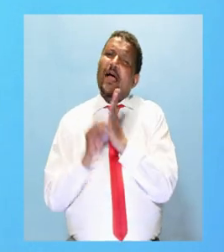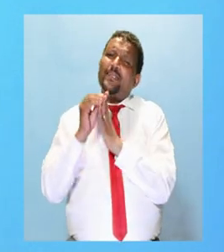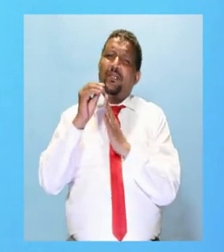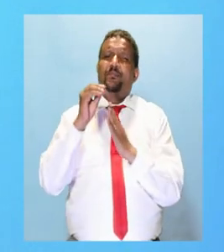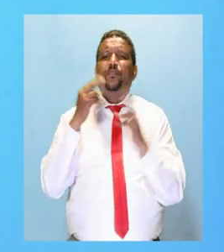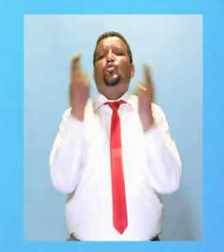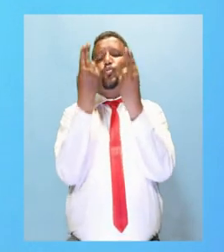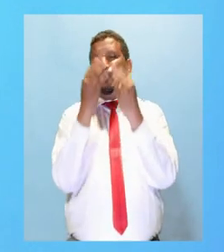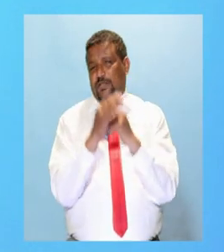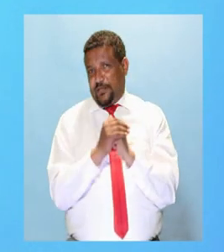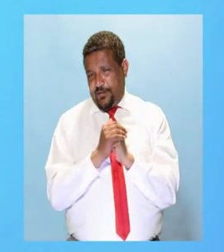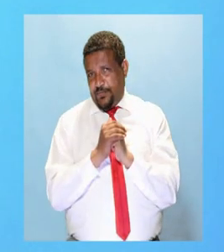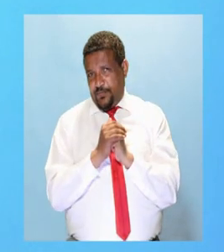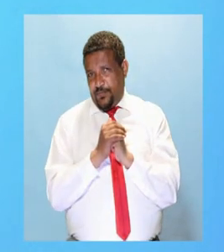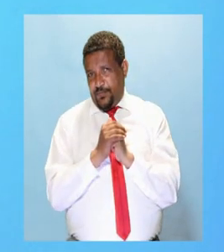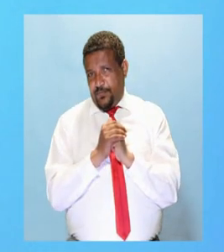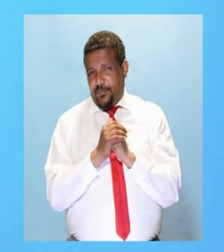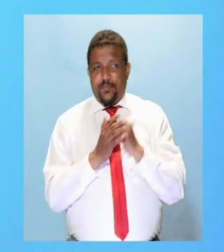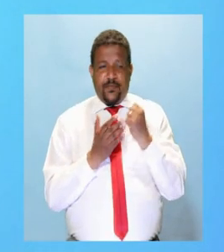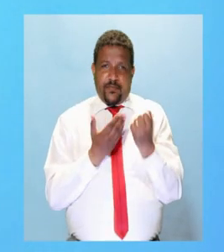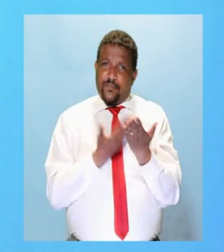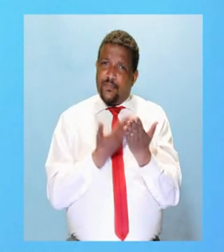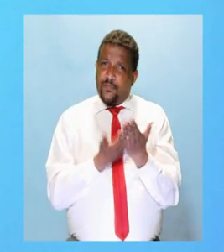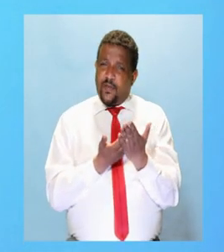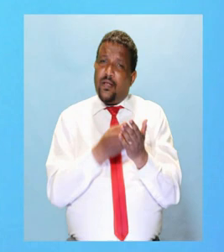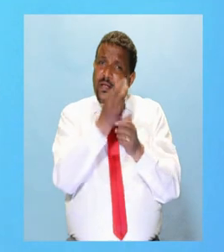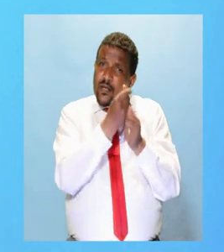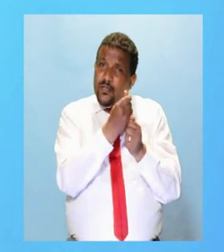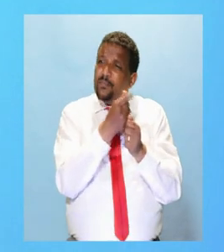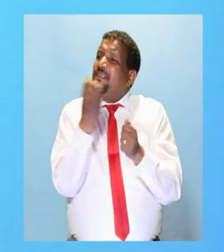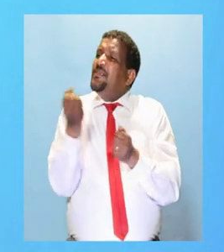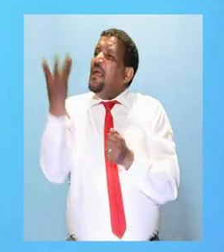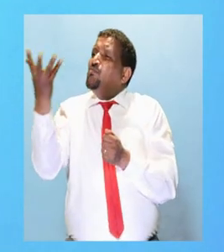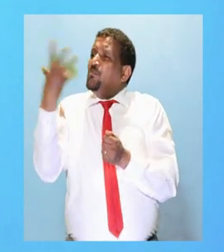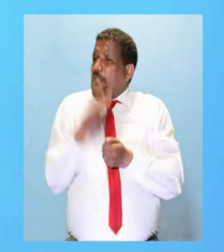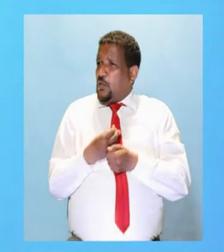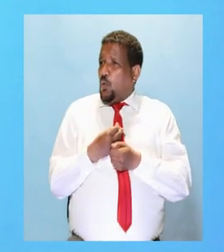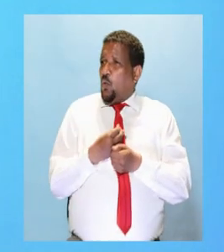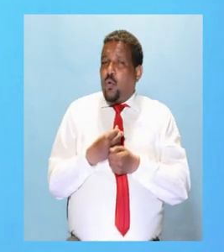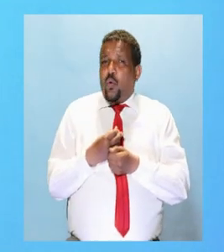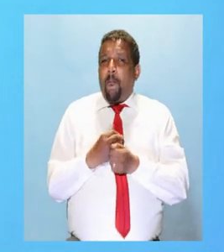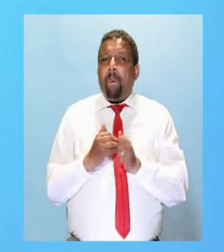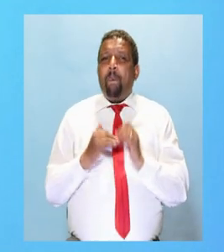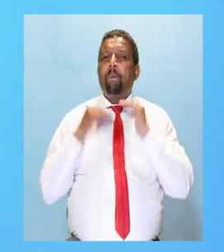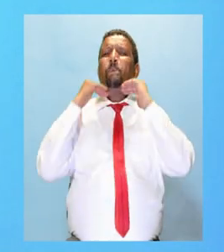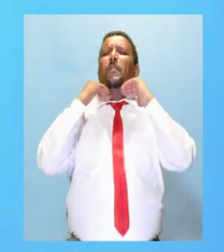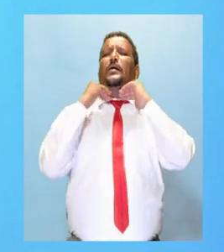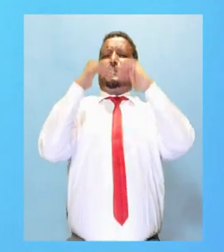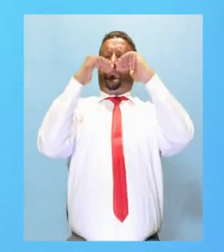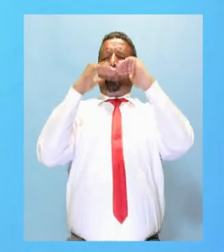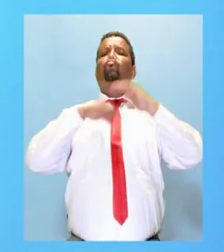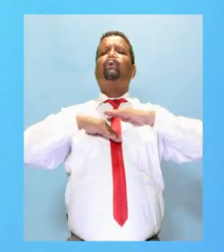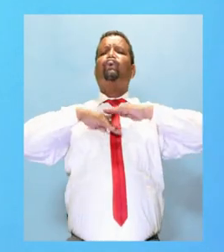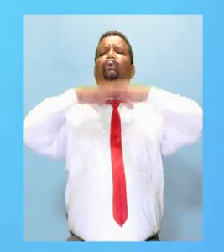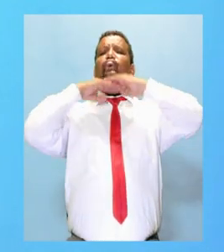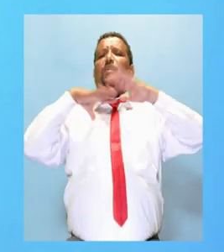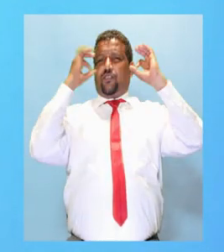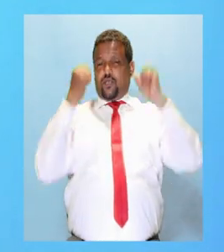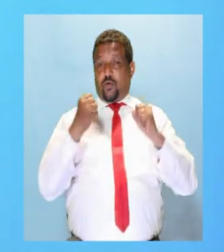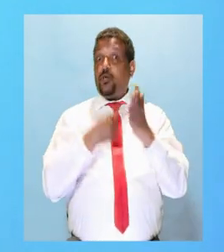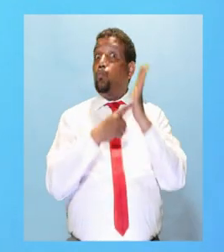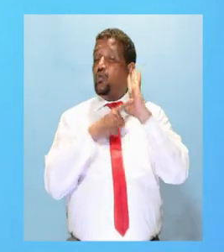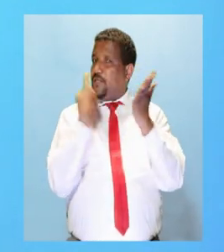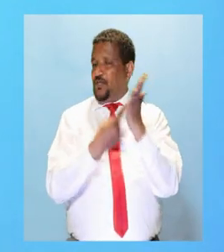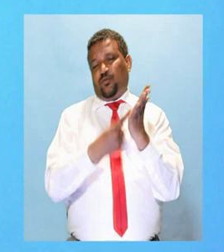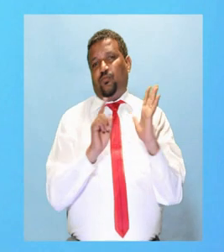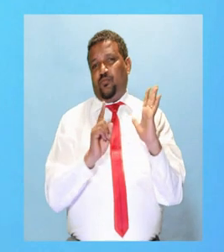our utility? In what quantity should we buy to get the maximum level of satisfaction? This is the